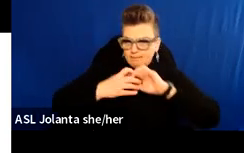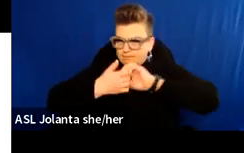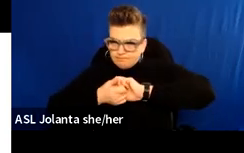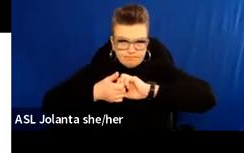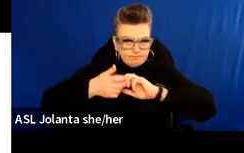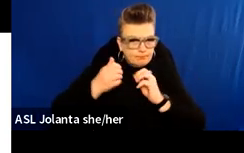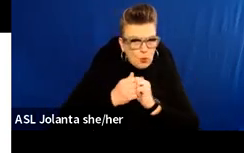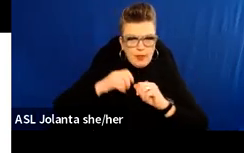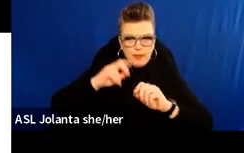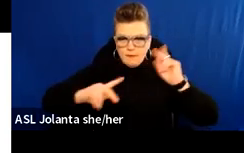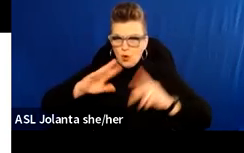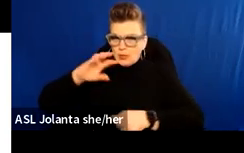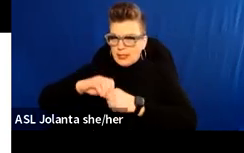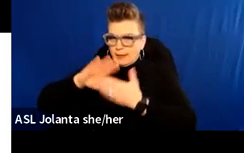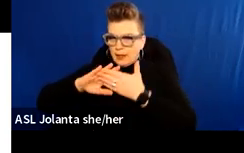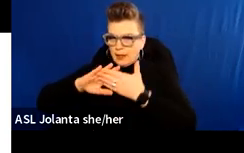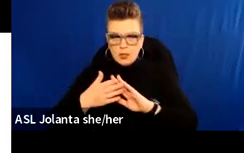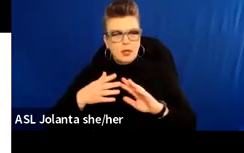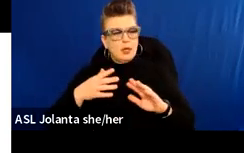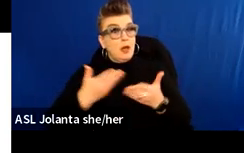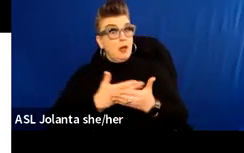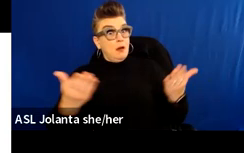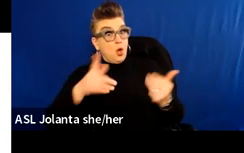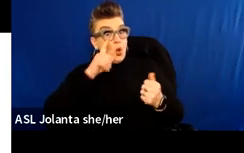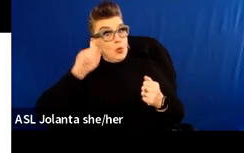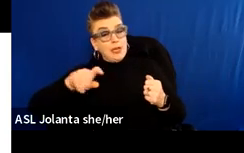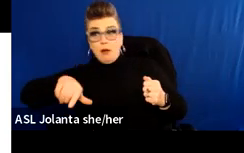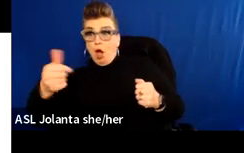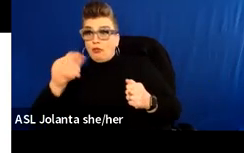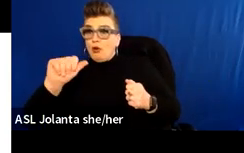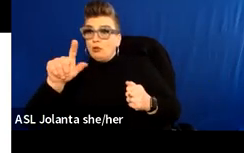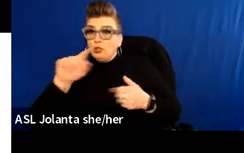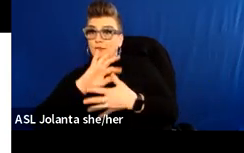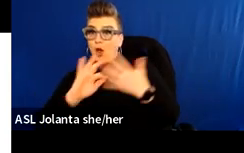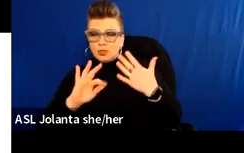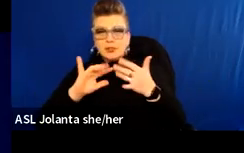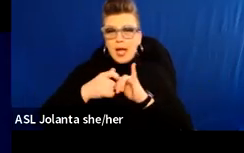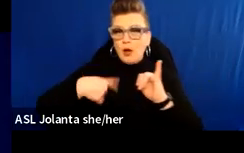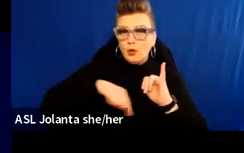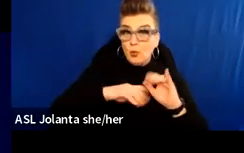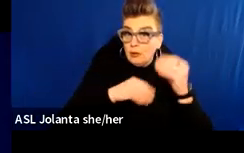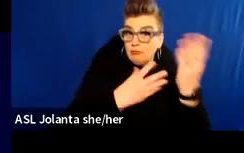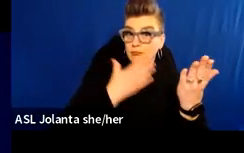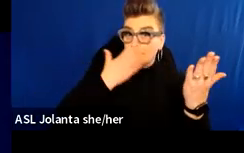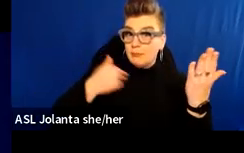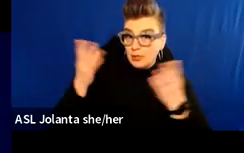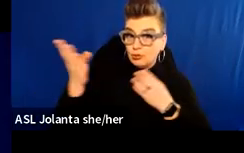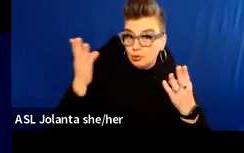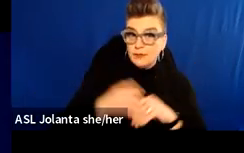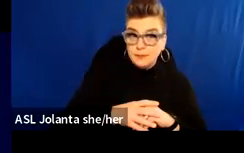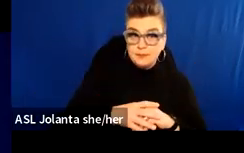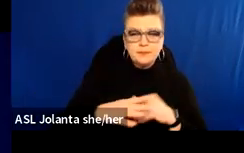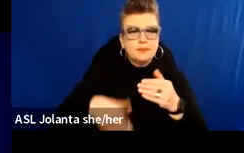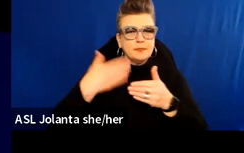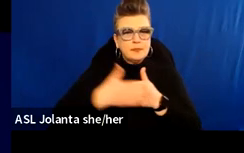we're best serving students who need these types of educational options next slide i'm going to turn it